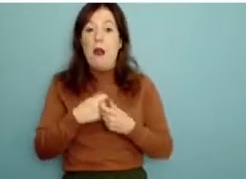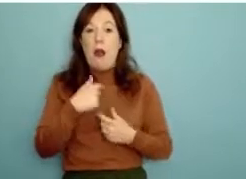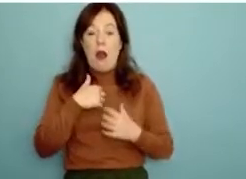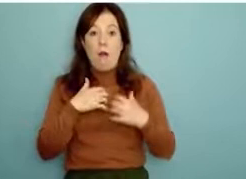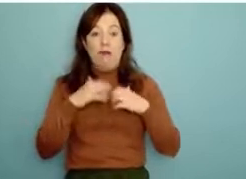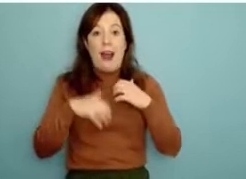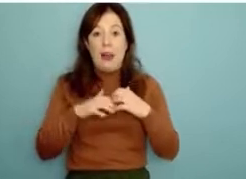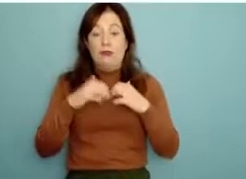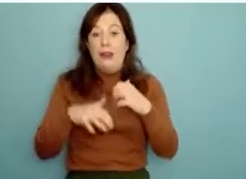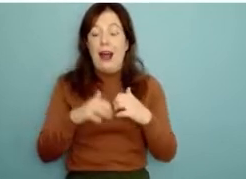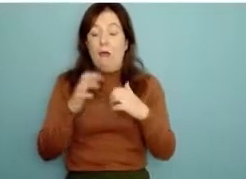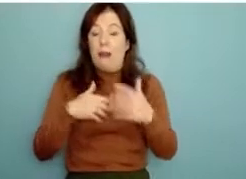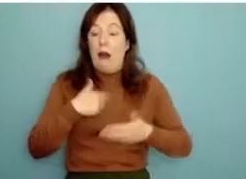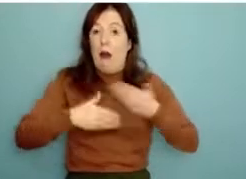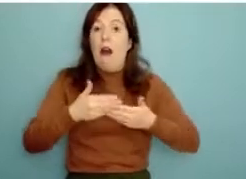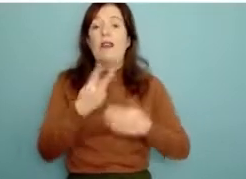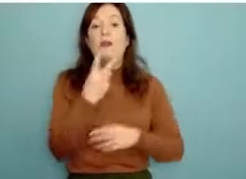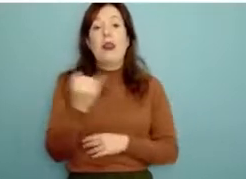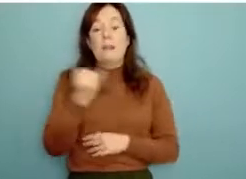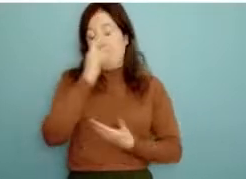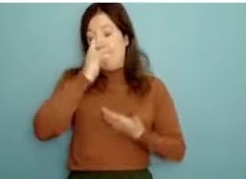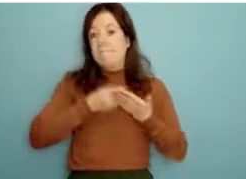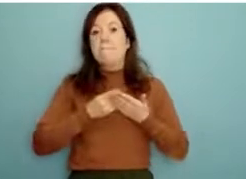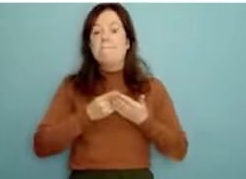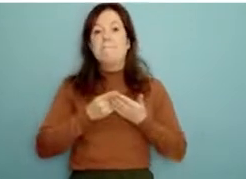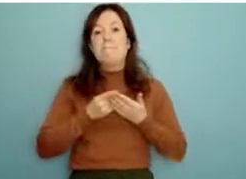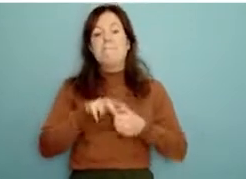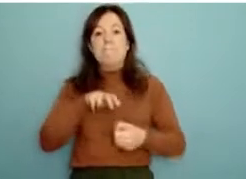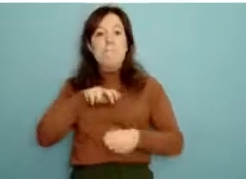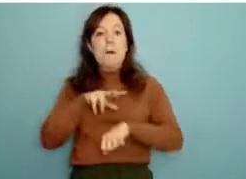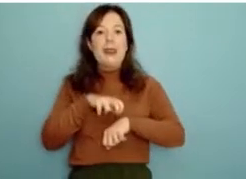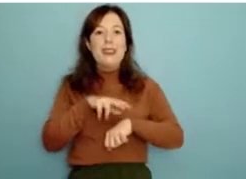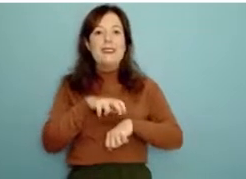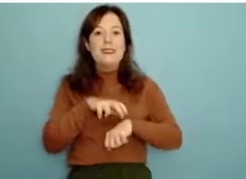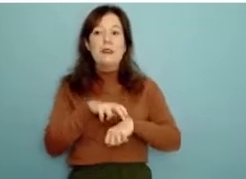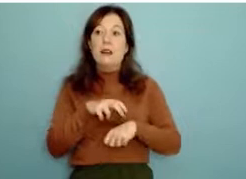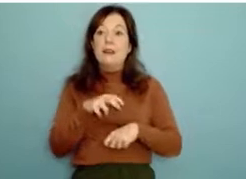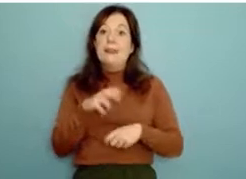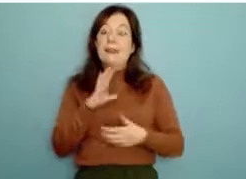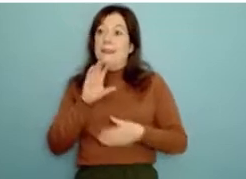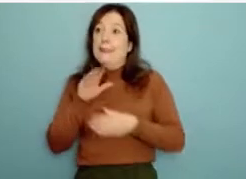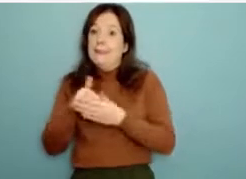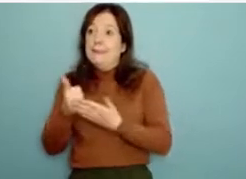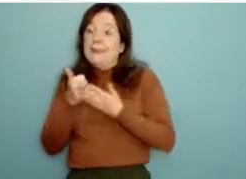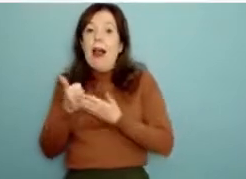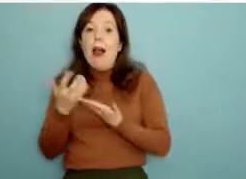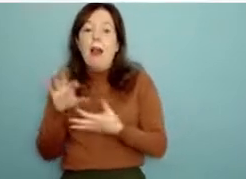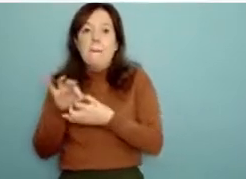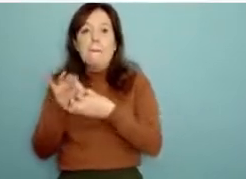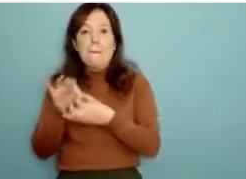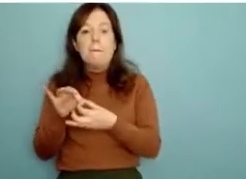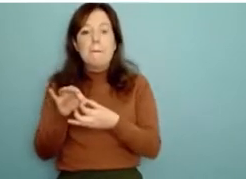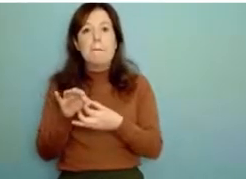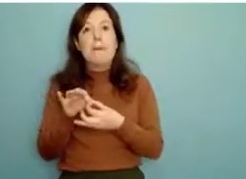in 2016. When again I required a lot of help. But the benefit was at this point